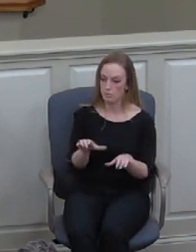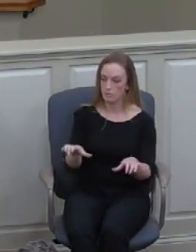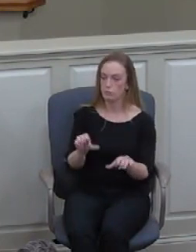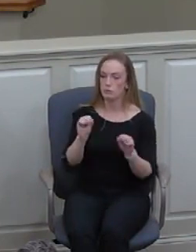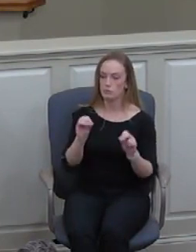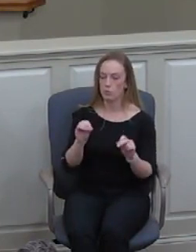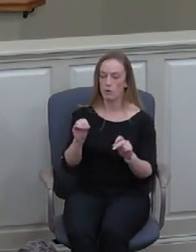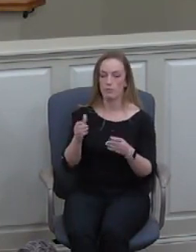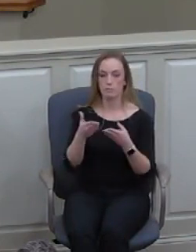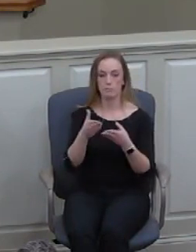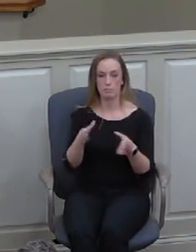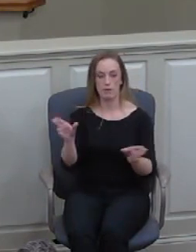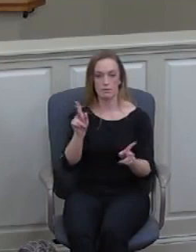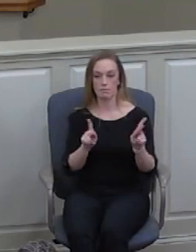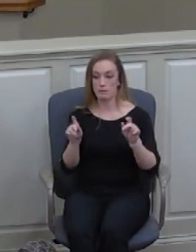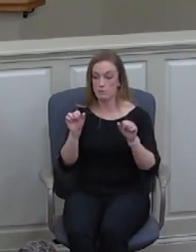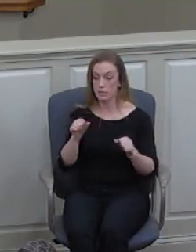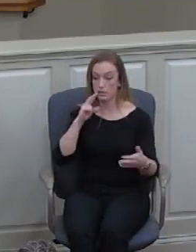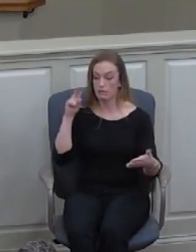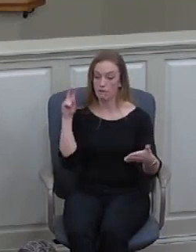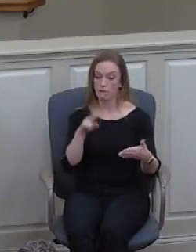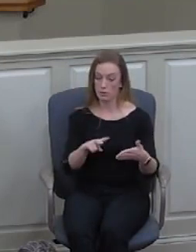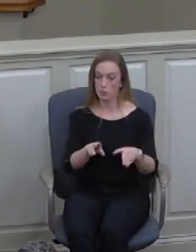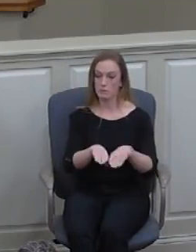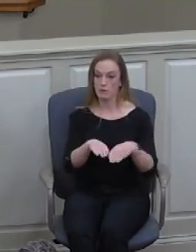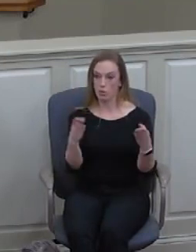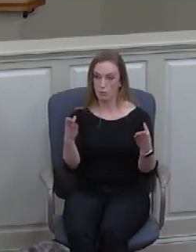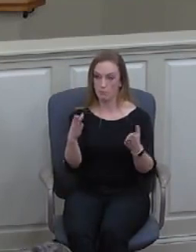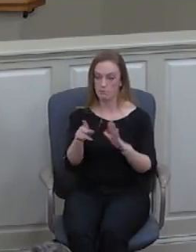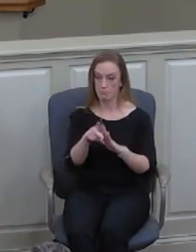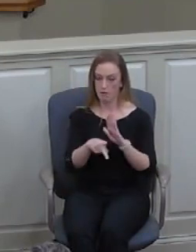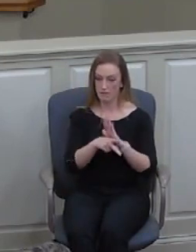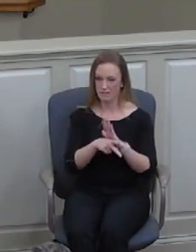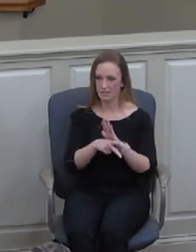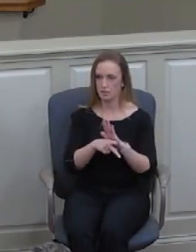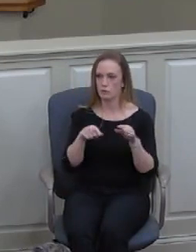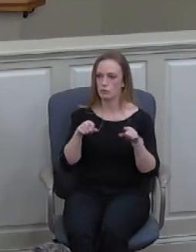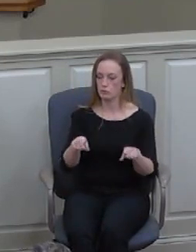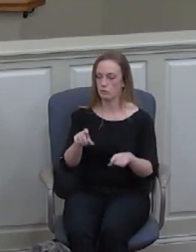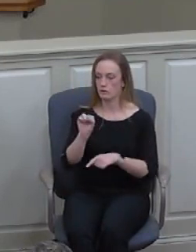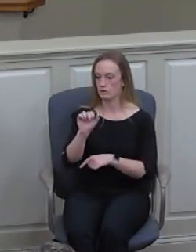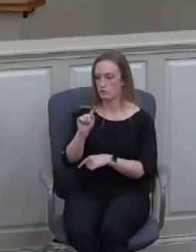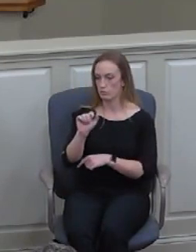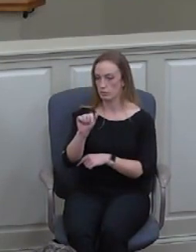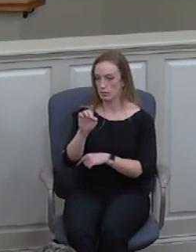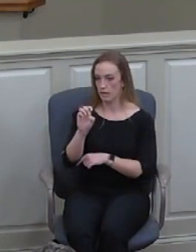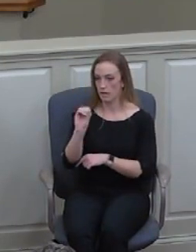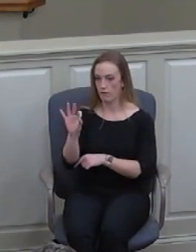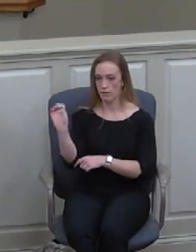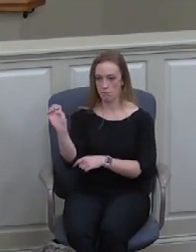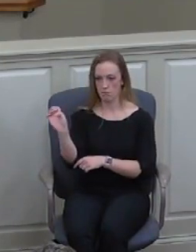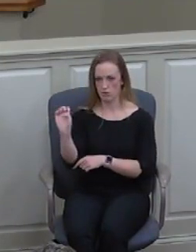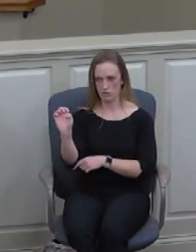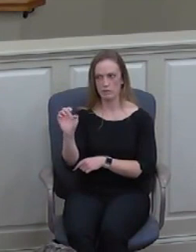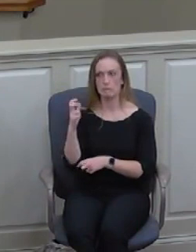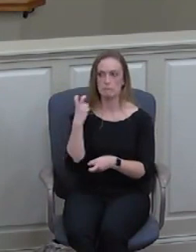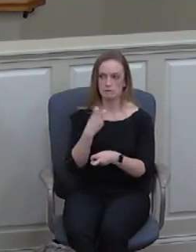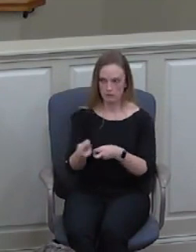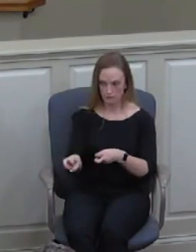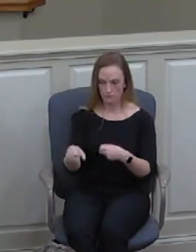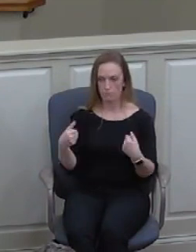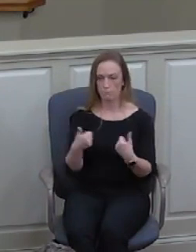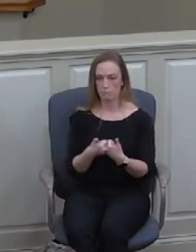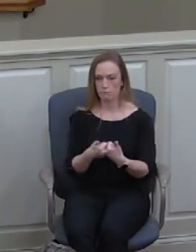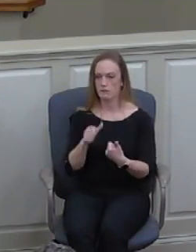policy during a state of emergency, which is somewhat difficult and challenging. But by the ordinance that you enacted today and the